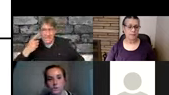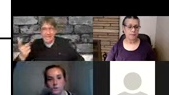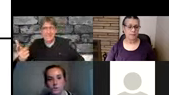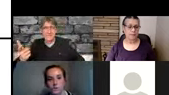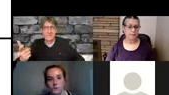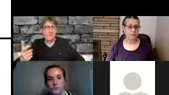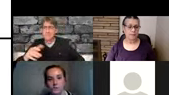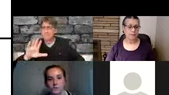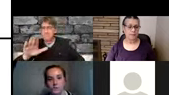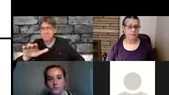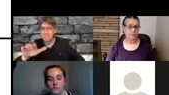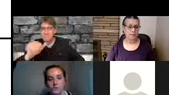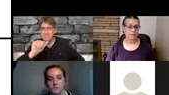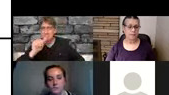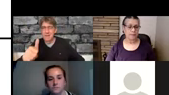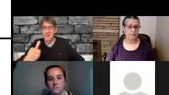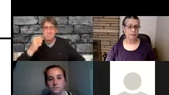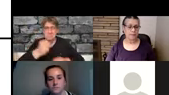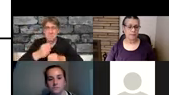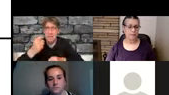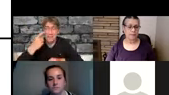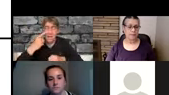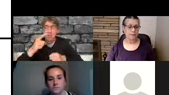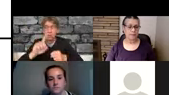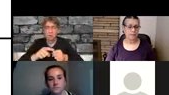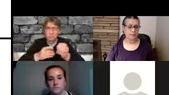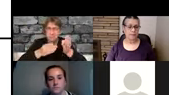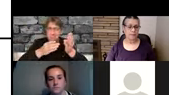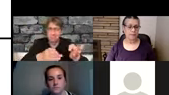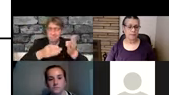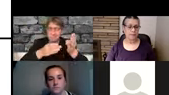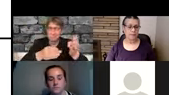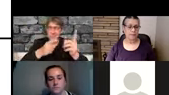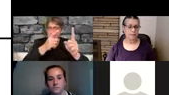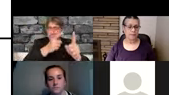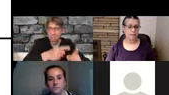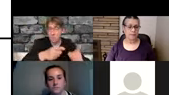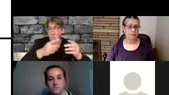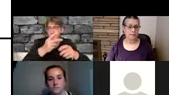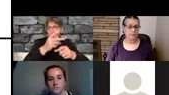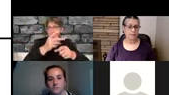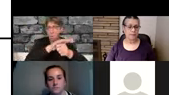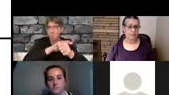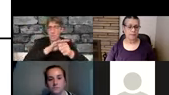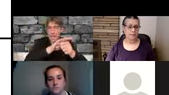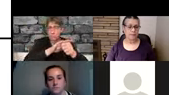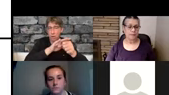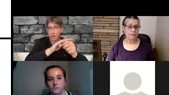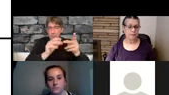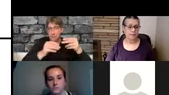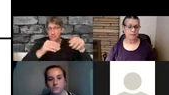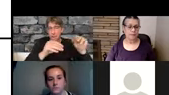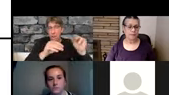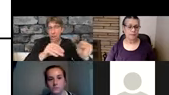when considering where to target sales locations? We plan to annually evaluate our network of